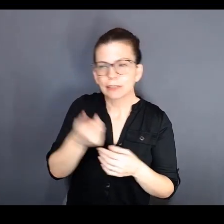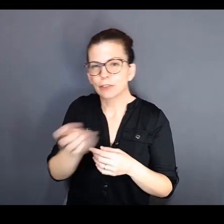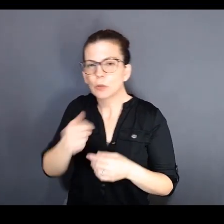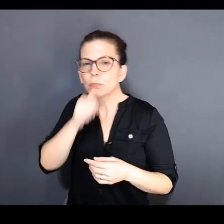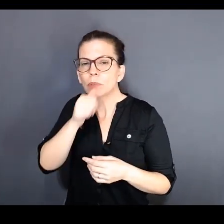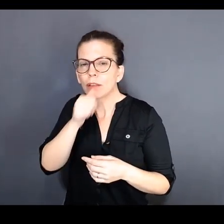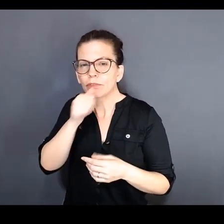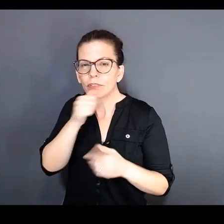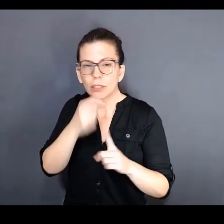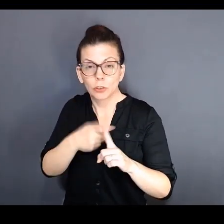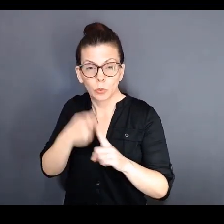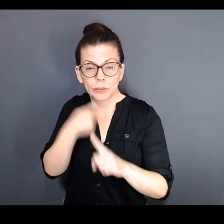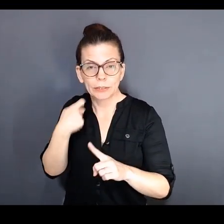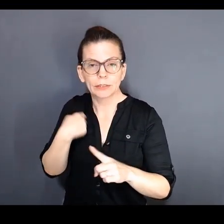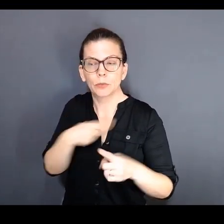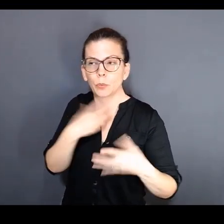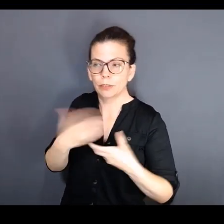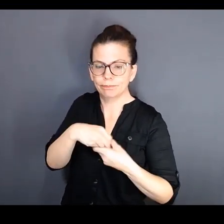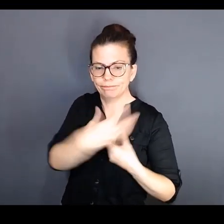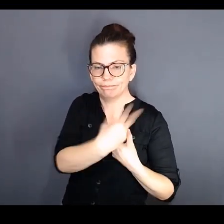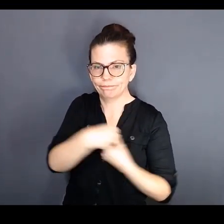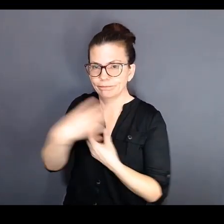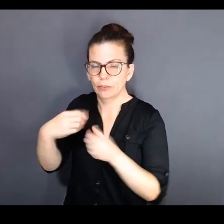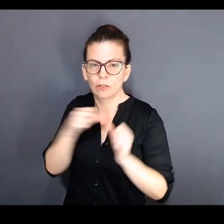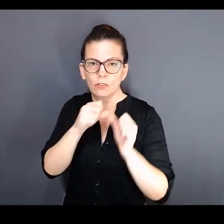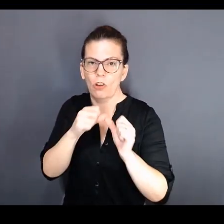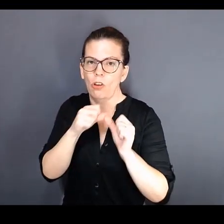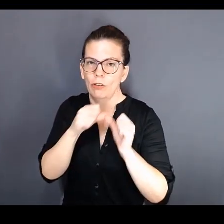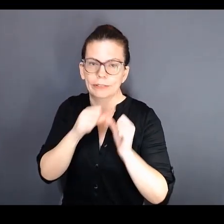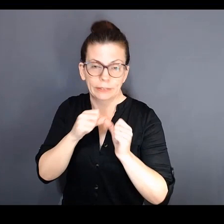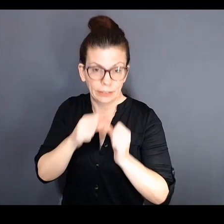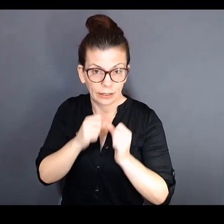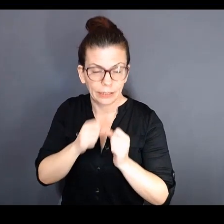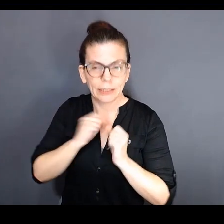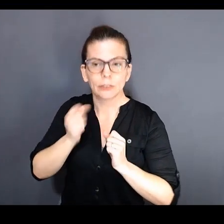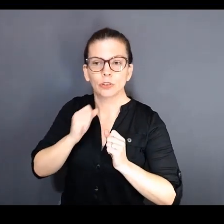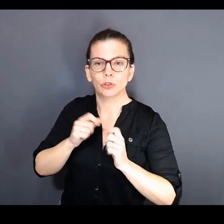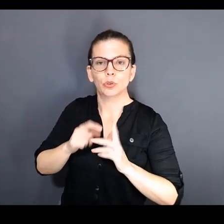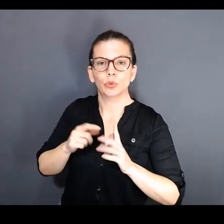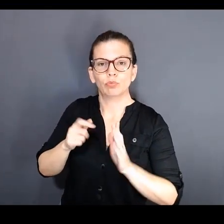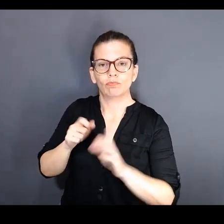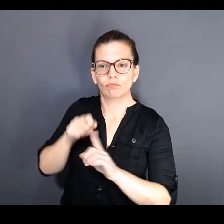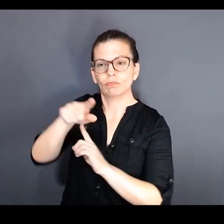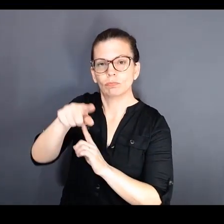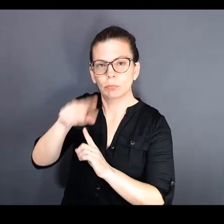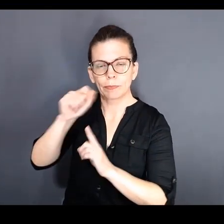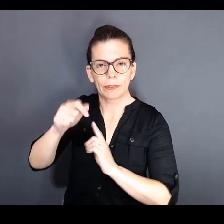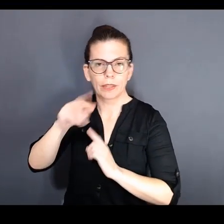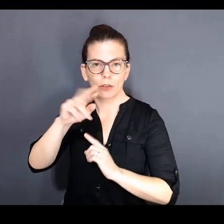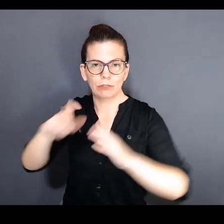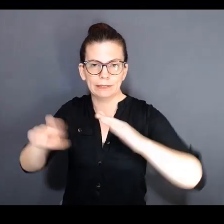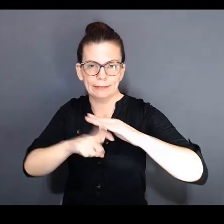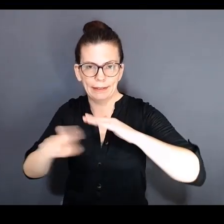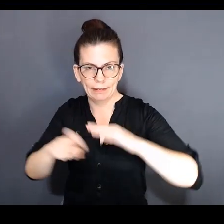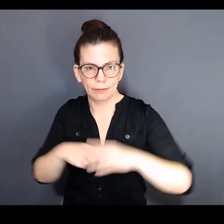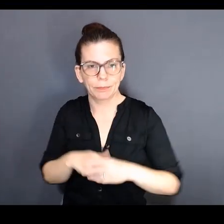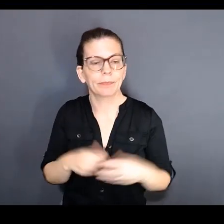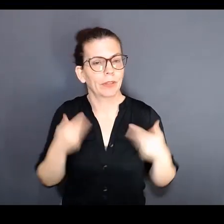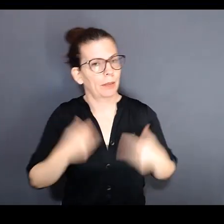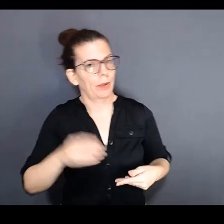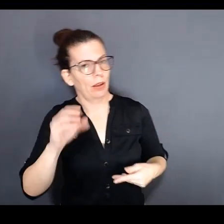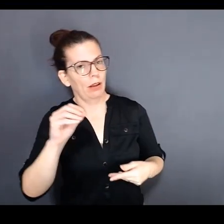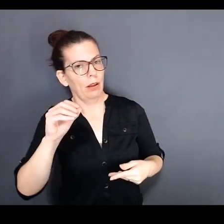from National Vulnerability Database, we have a couple private sources, and we're ingesting that data constantly in order Yeah. to trigger these